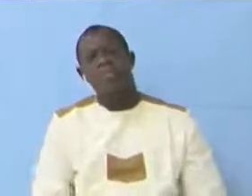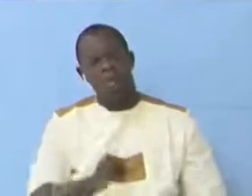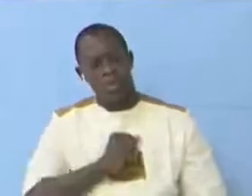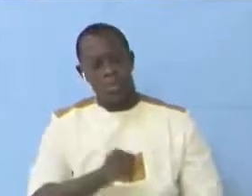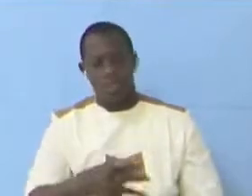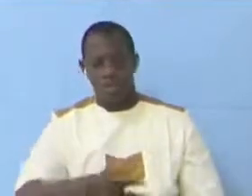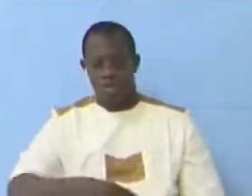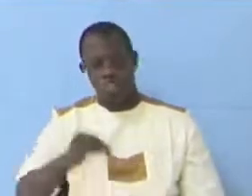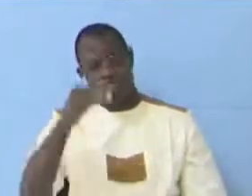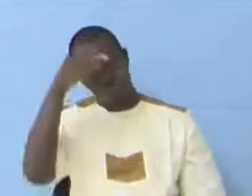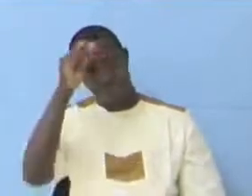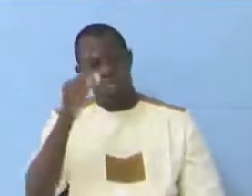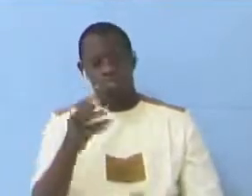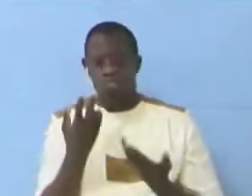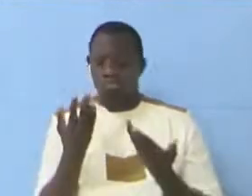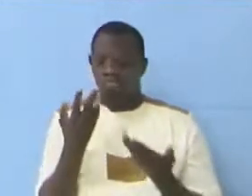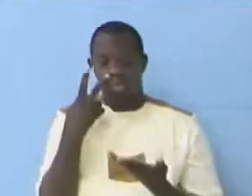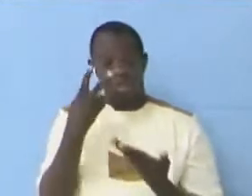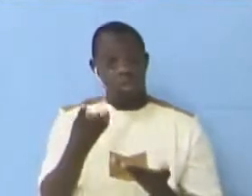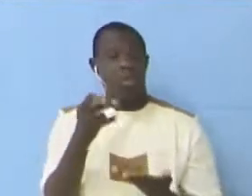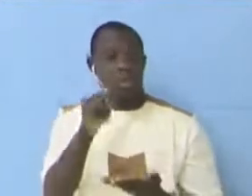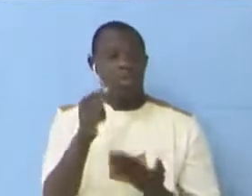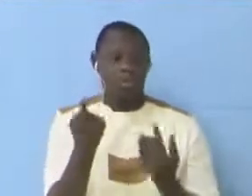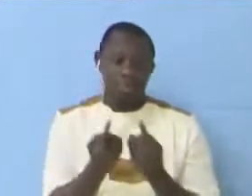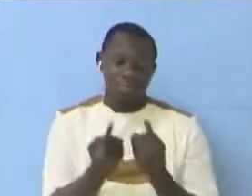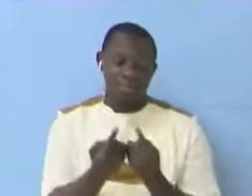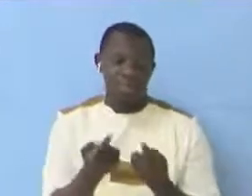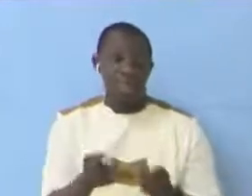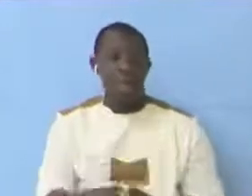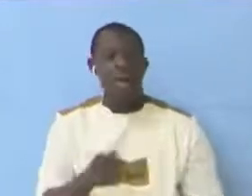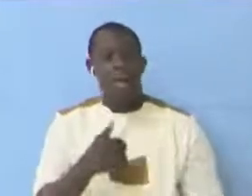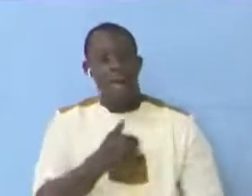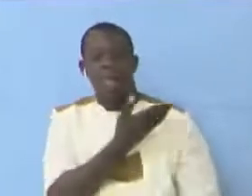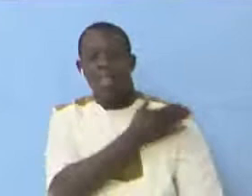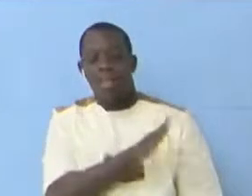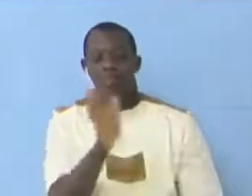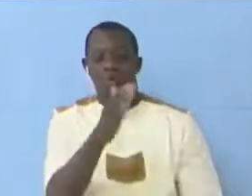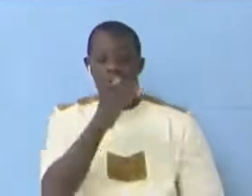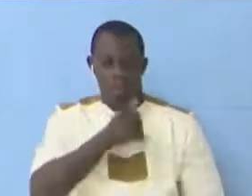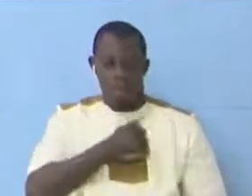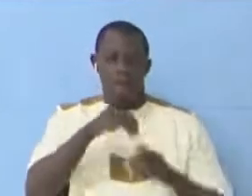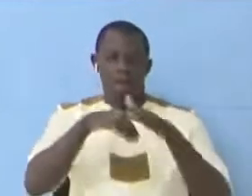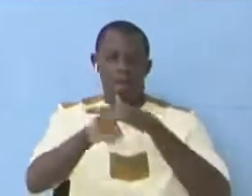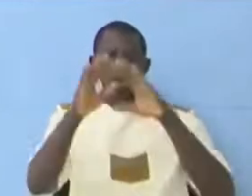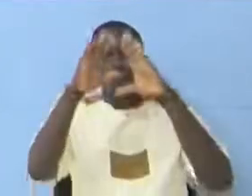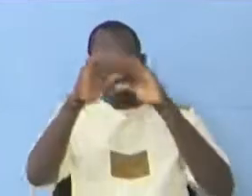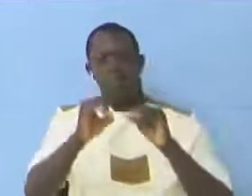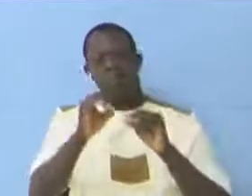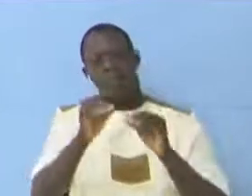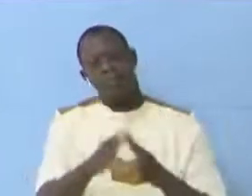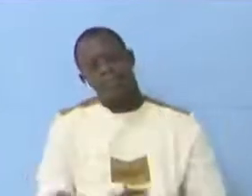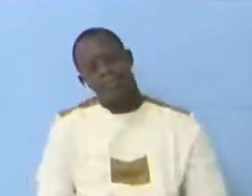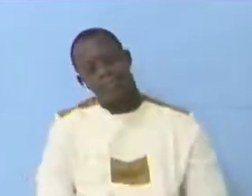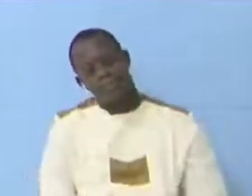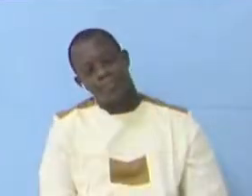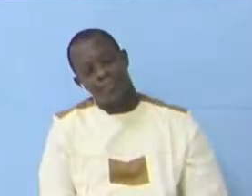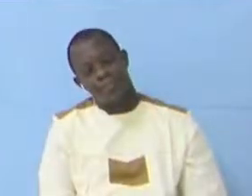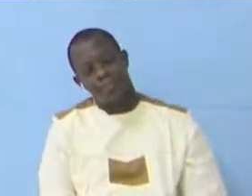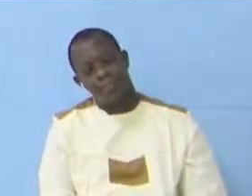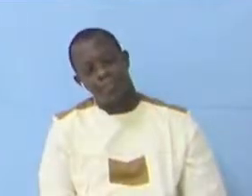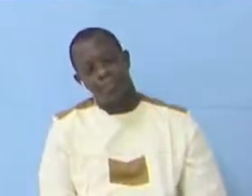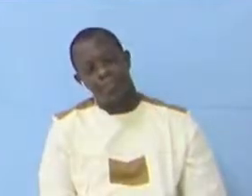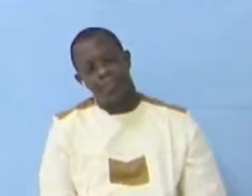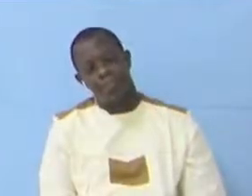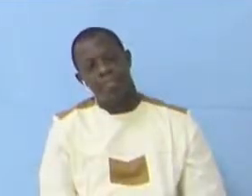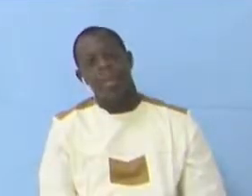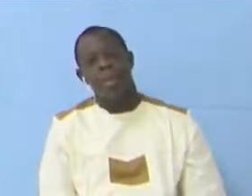son, ñun de lii lañ gis. Son, this is what we see. And I left and went to my office. ci la jóg dem dal di dem suma office. Since I